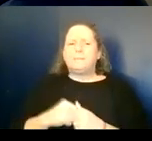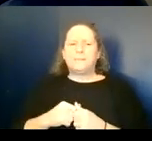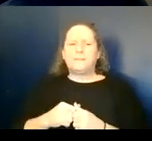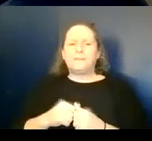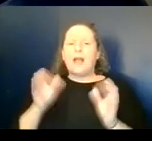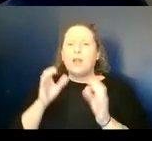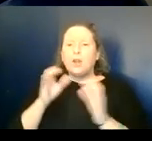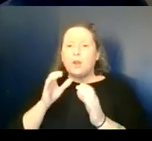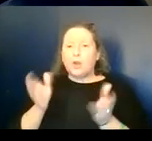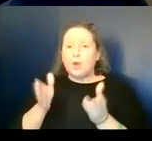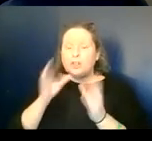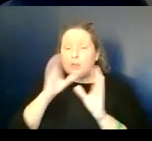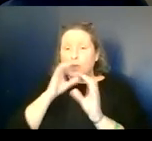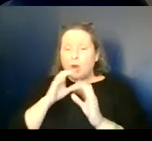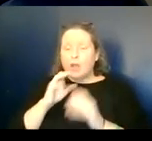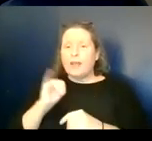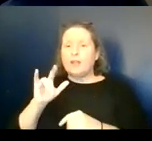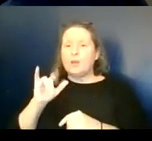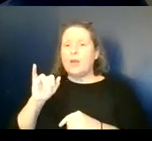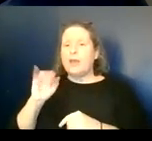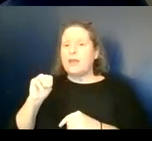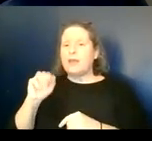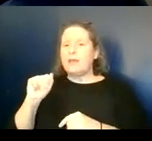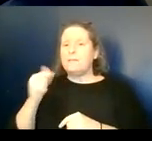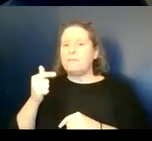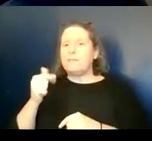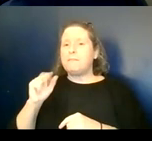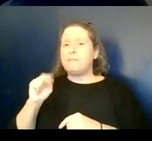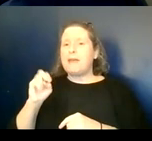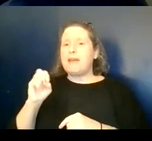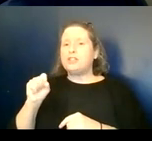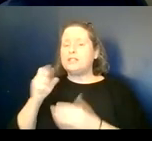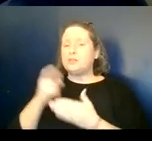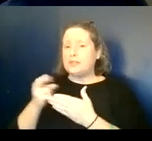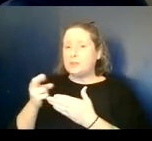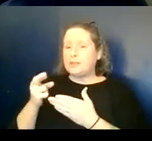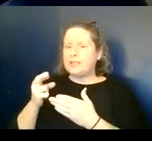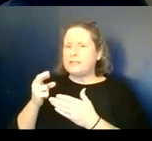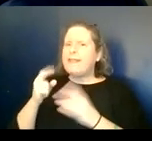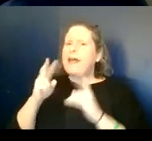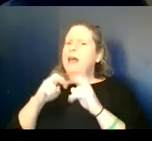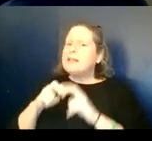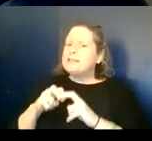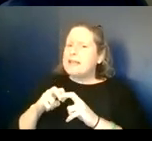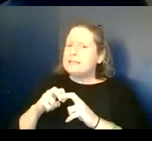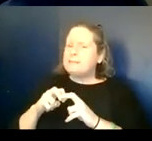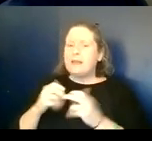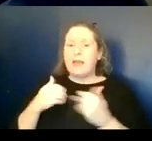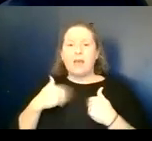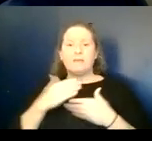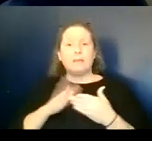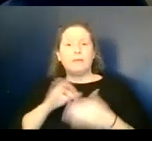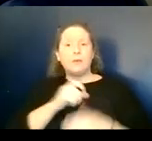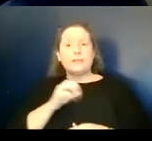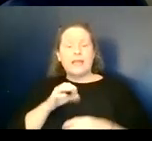Imagines resources and start to think about, look at the assessment, maybe have some of your staff take the assessment, or